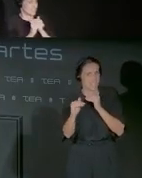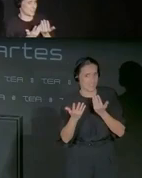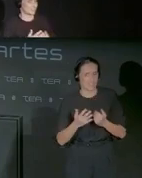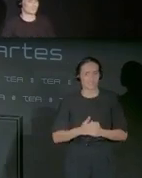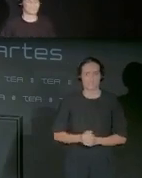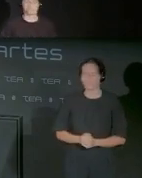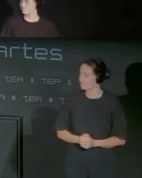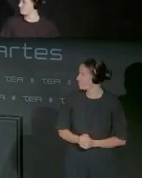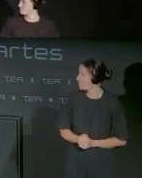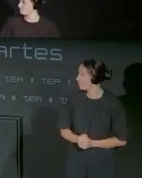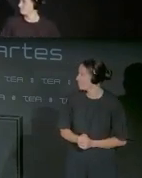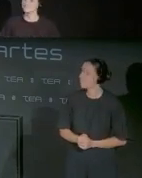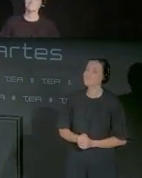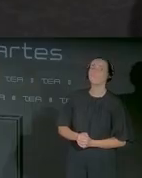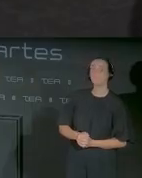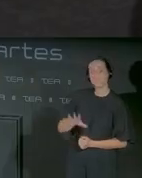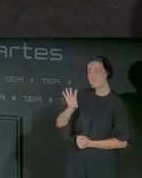I'm thinking that